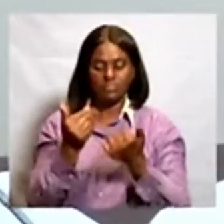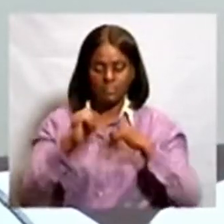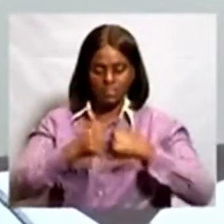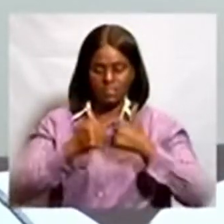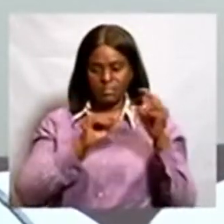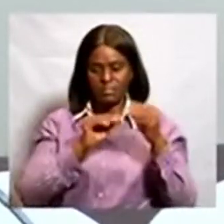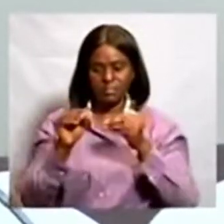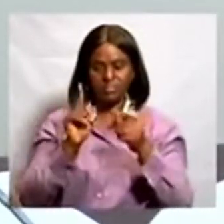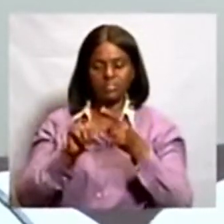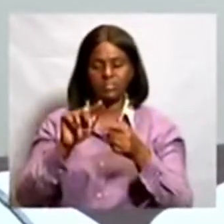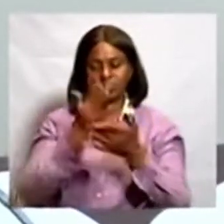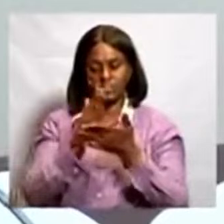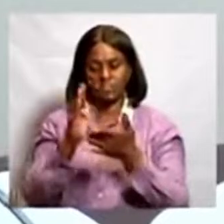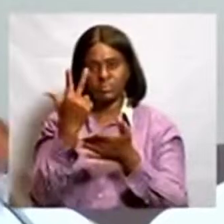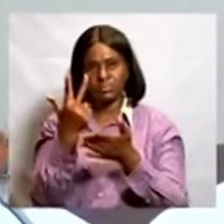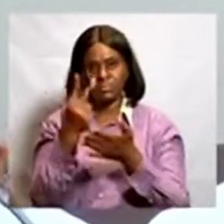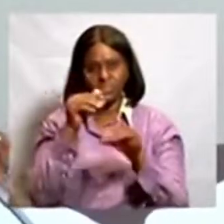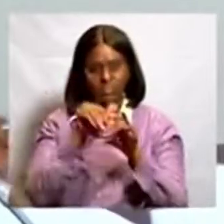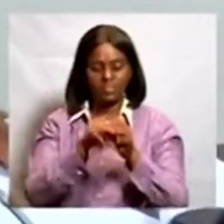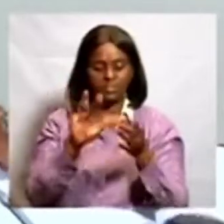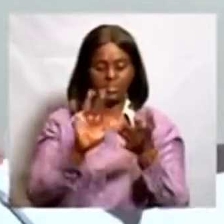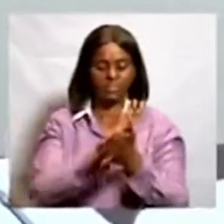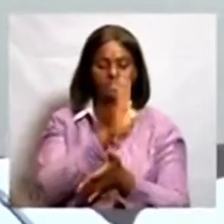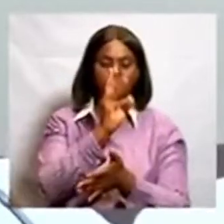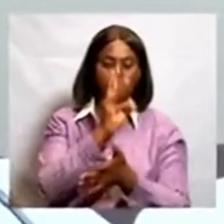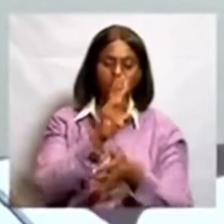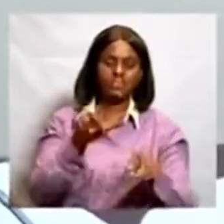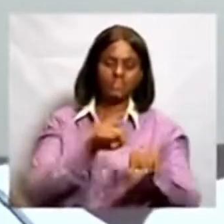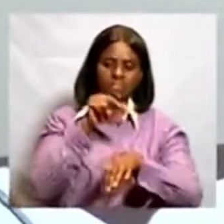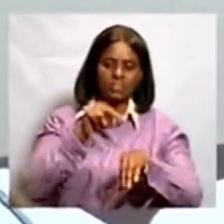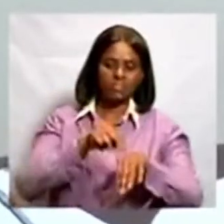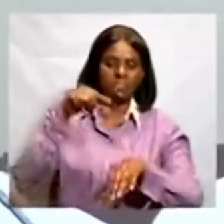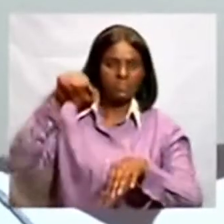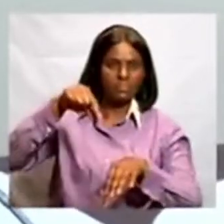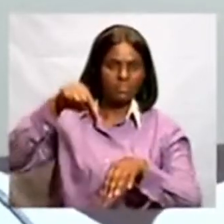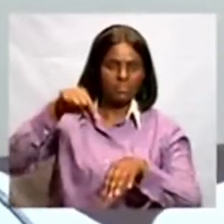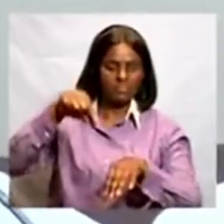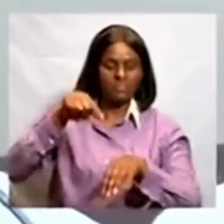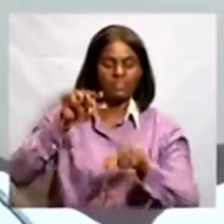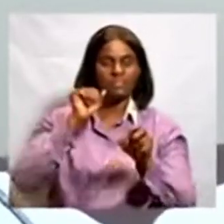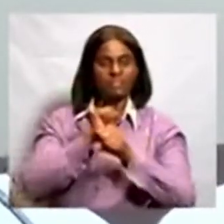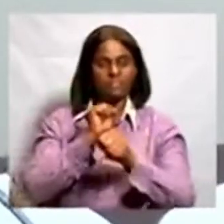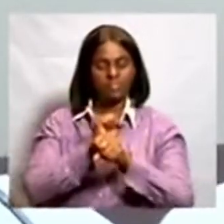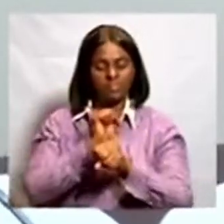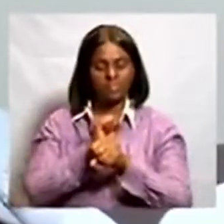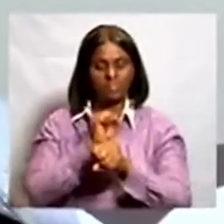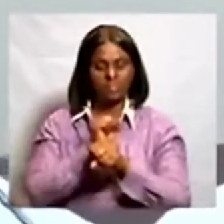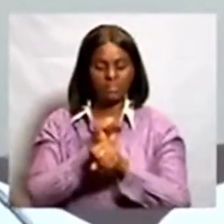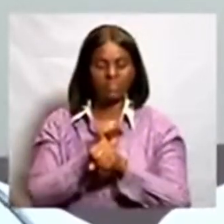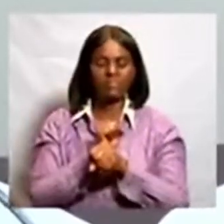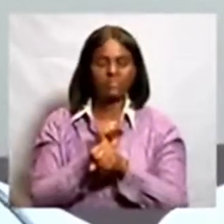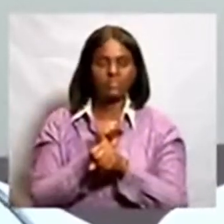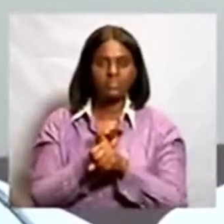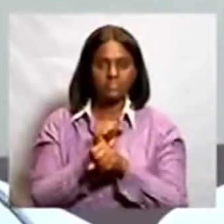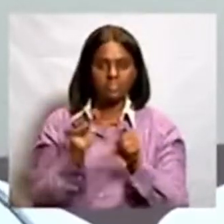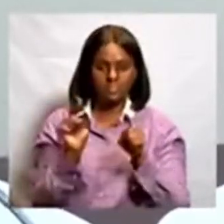part 3, which is on page 6 on the National Qualifications Framework.